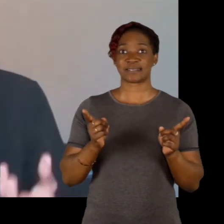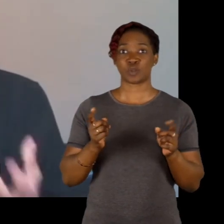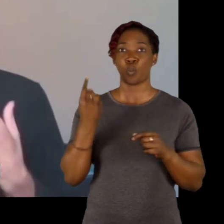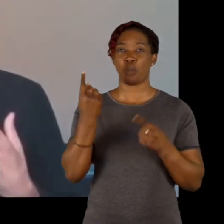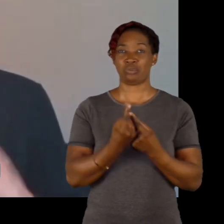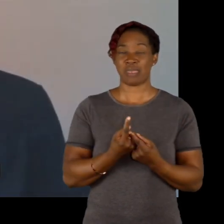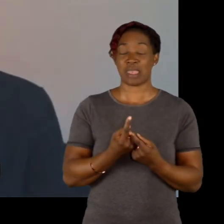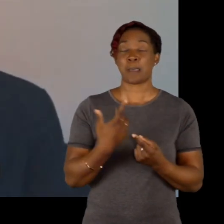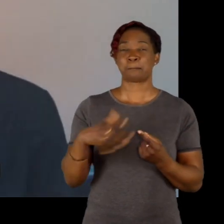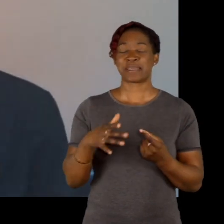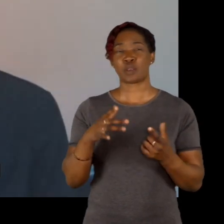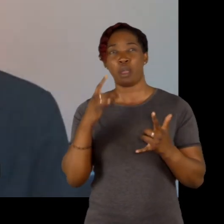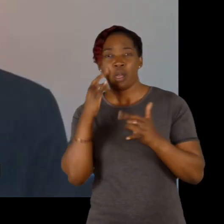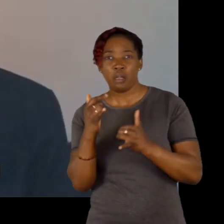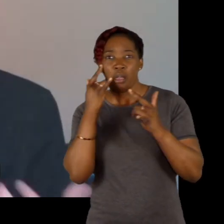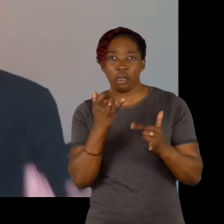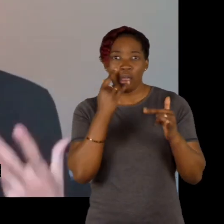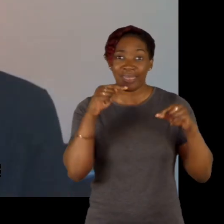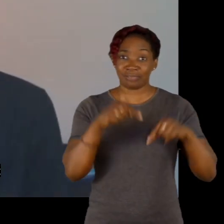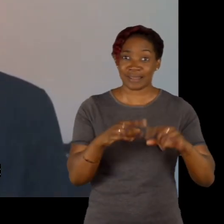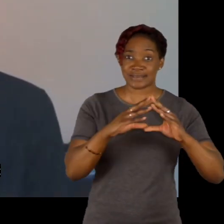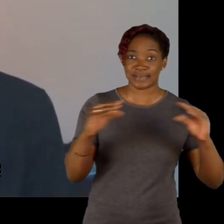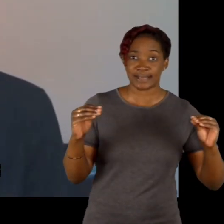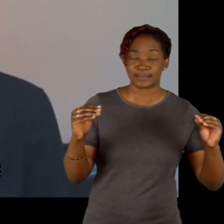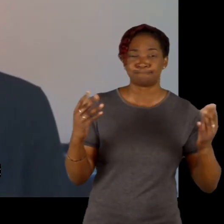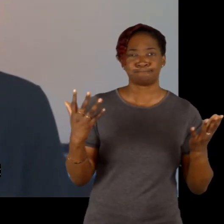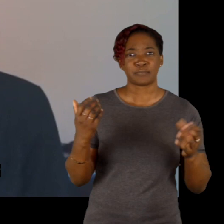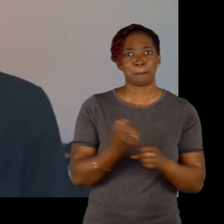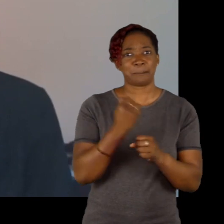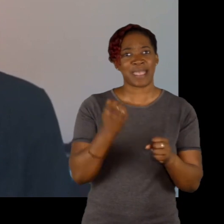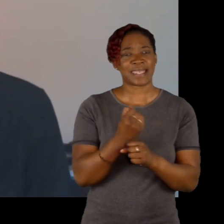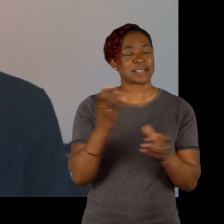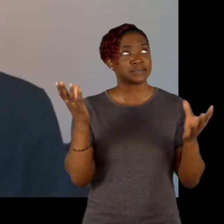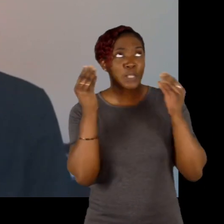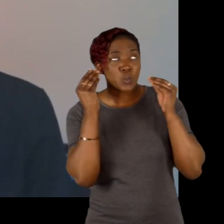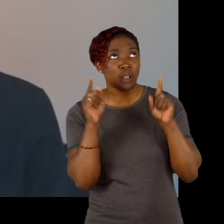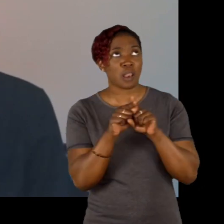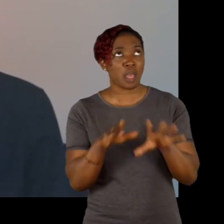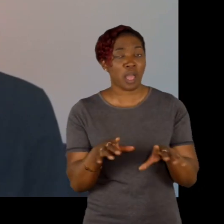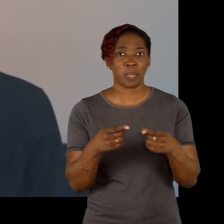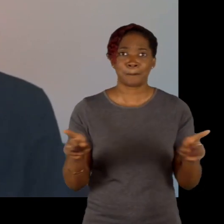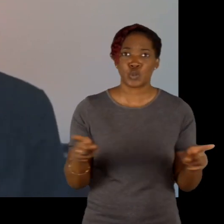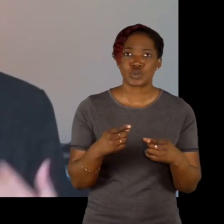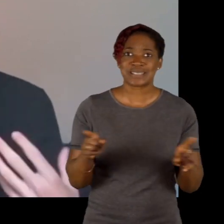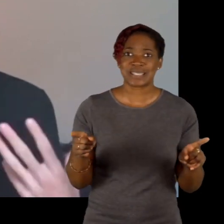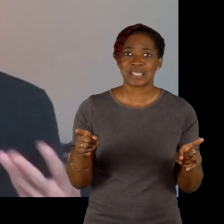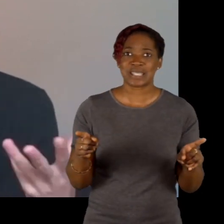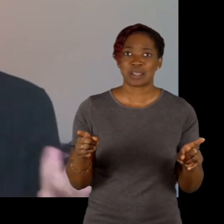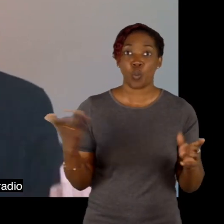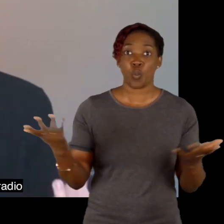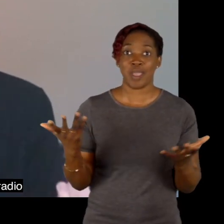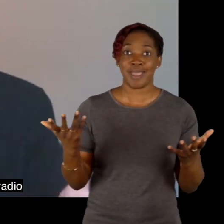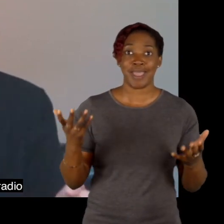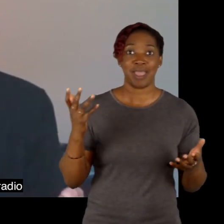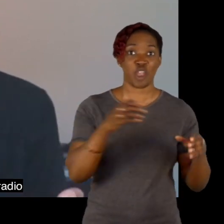you'd be experiencing that in a different way. And one thing that I experimented a little bit with in this scene was making it sound as though